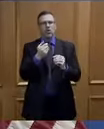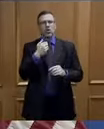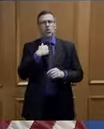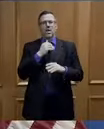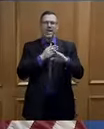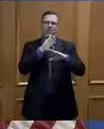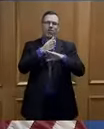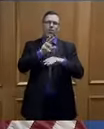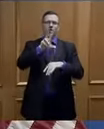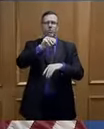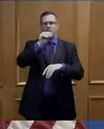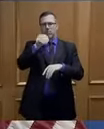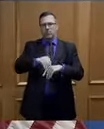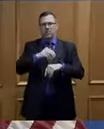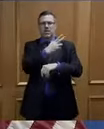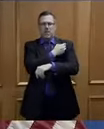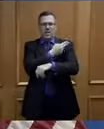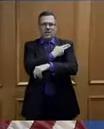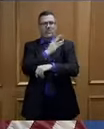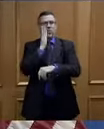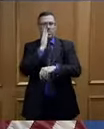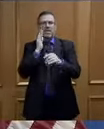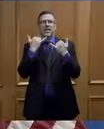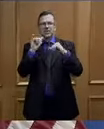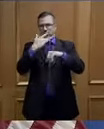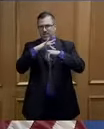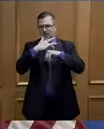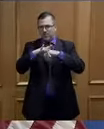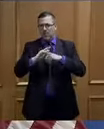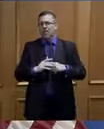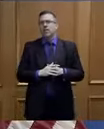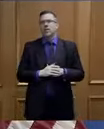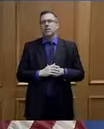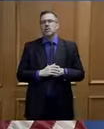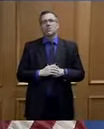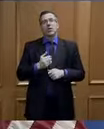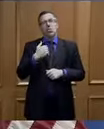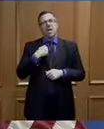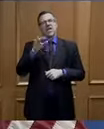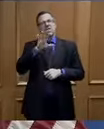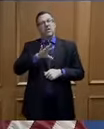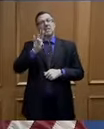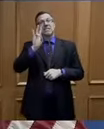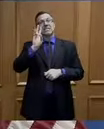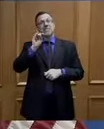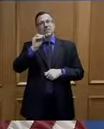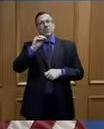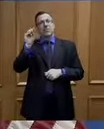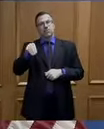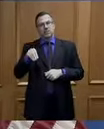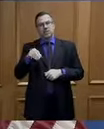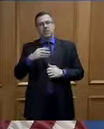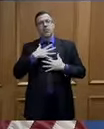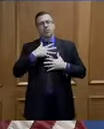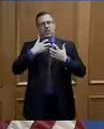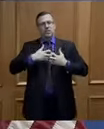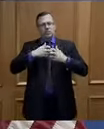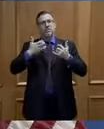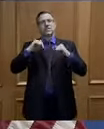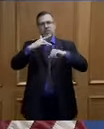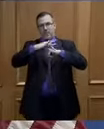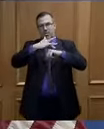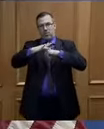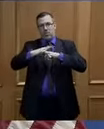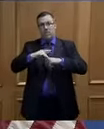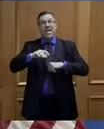of all of our hospital beds statewide still available, and close to 70% of our ventilators available, and that does not include the